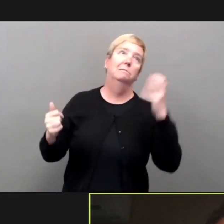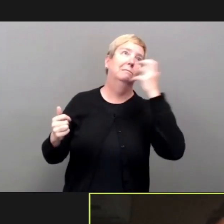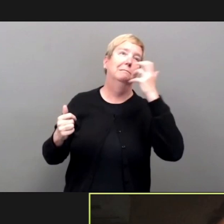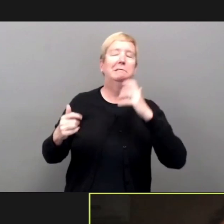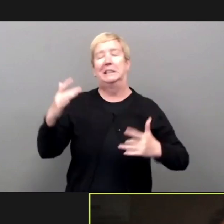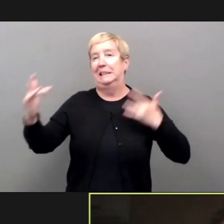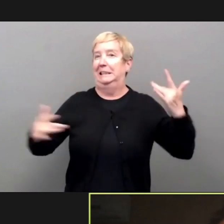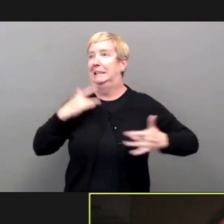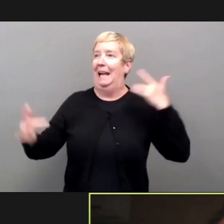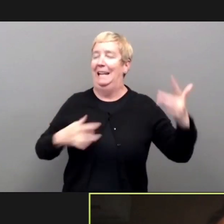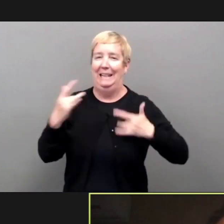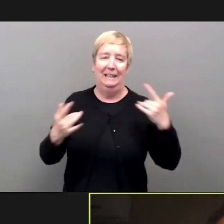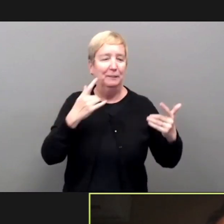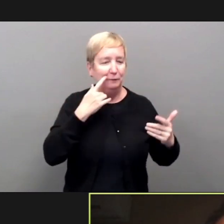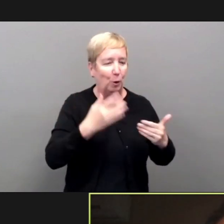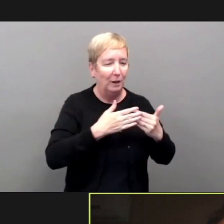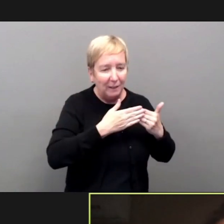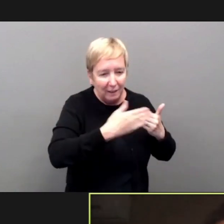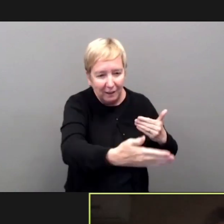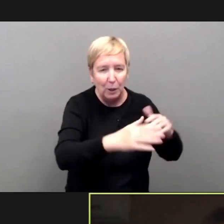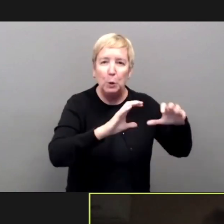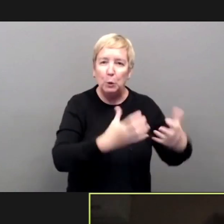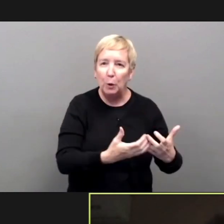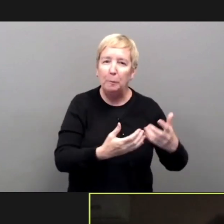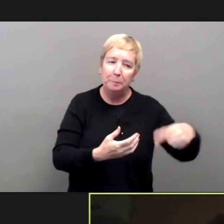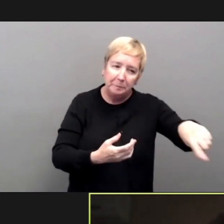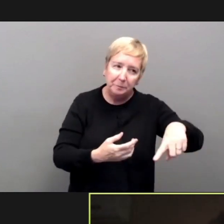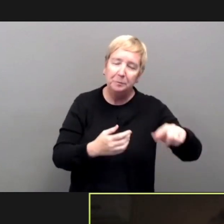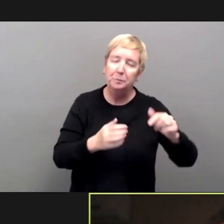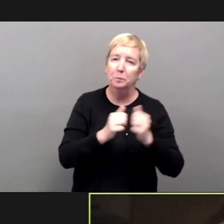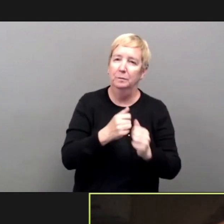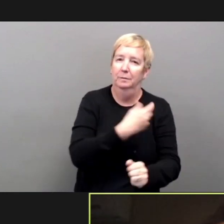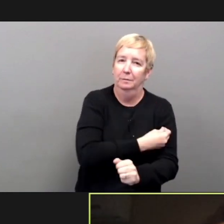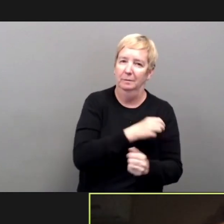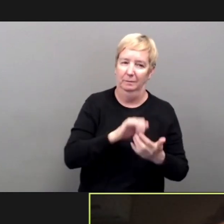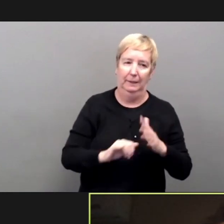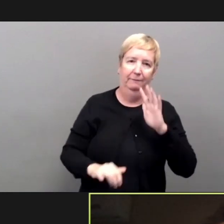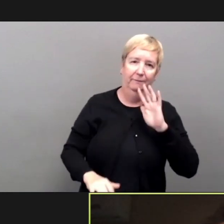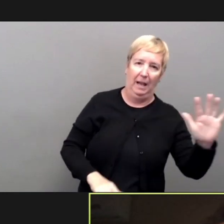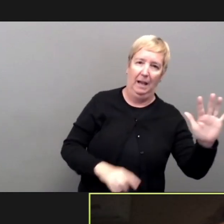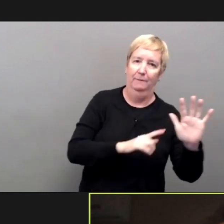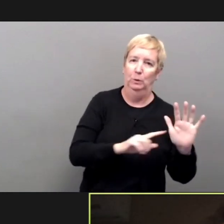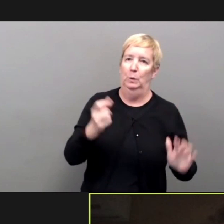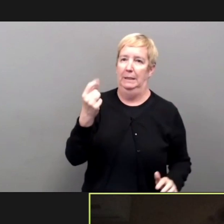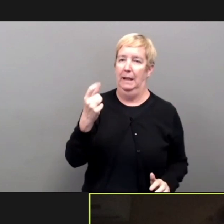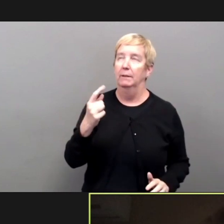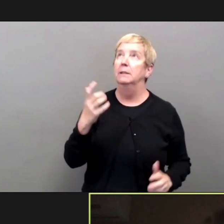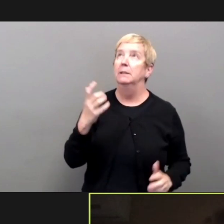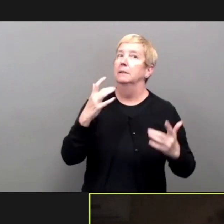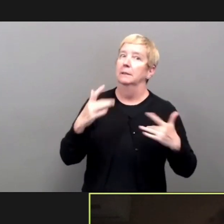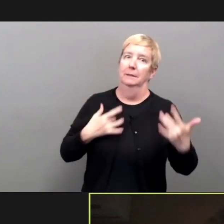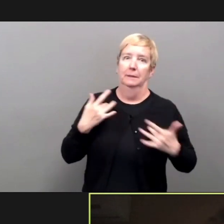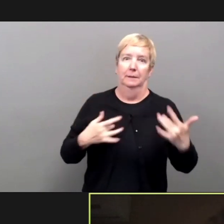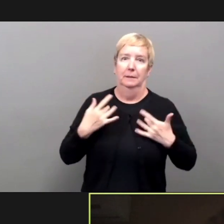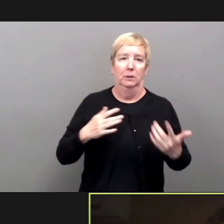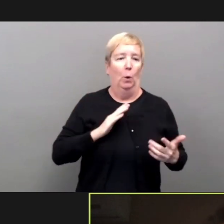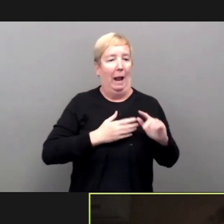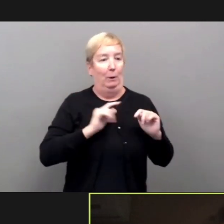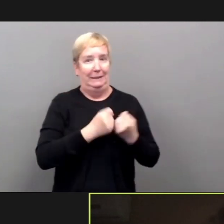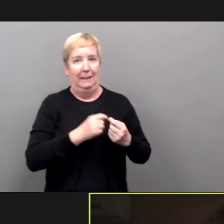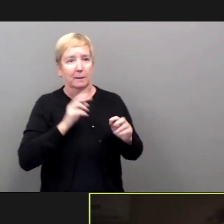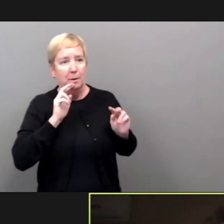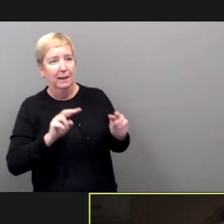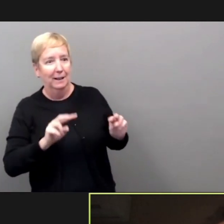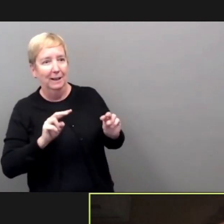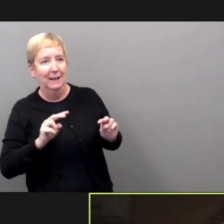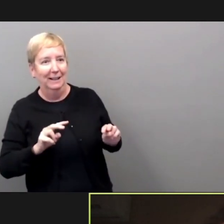this next group of people who can get vaccinated, which is the 5 to 11-year-old group. And so our team is working on